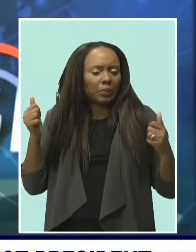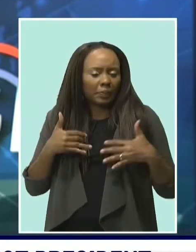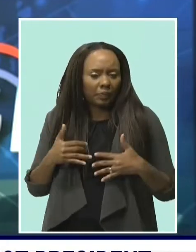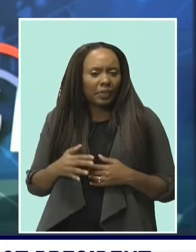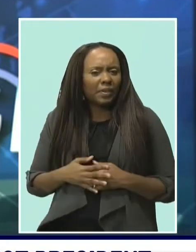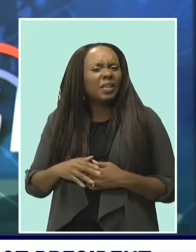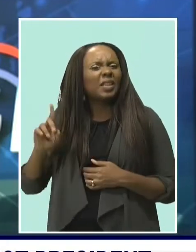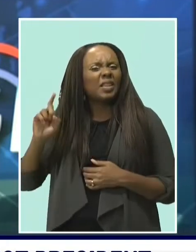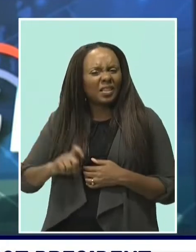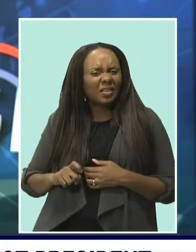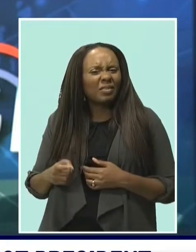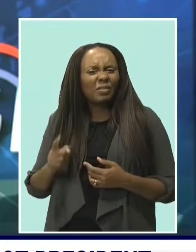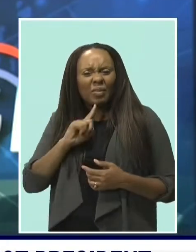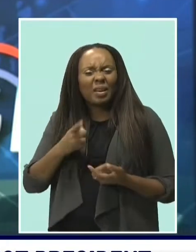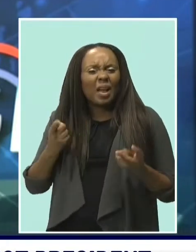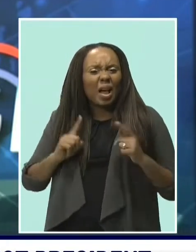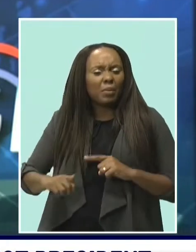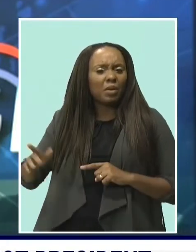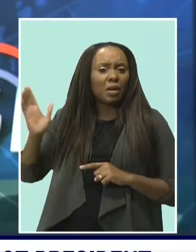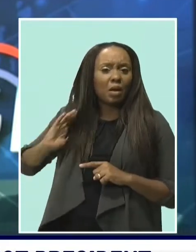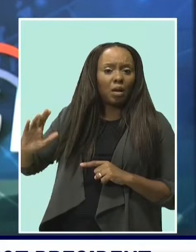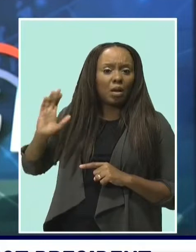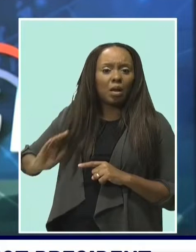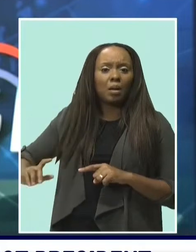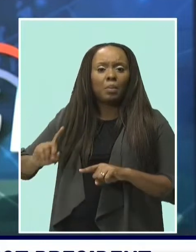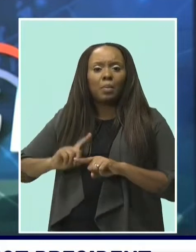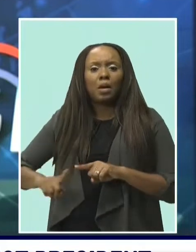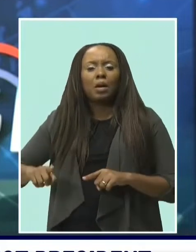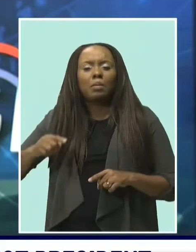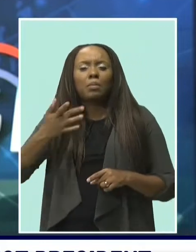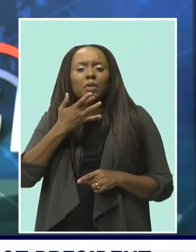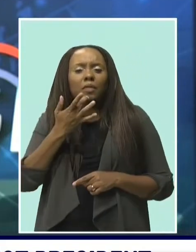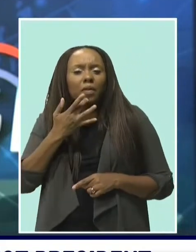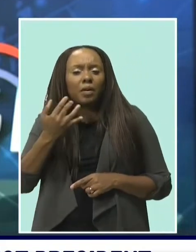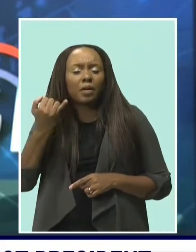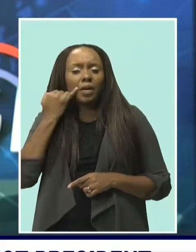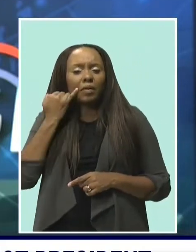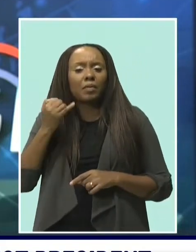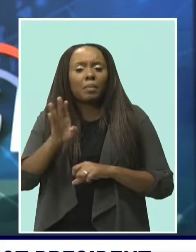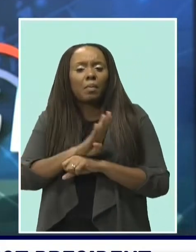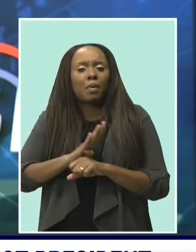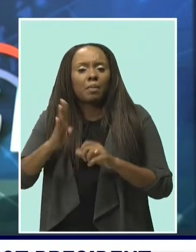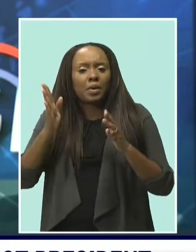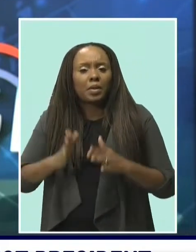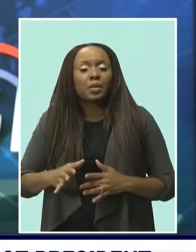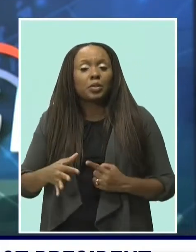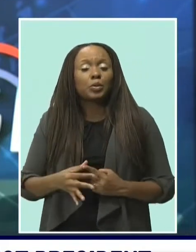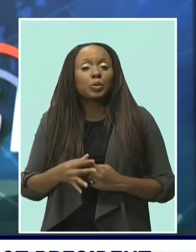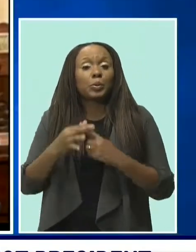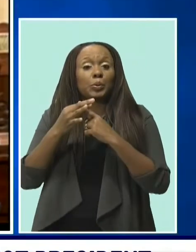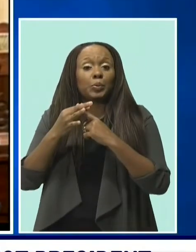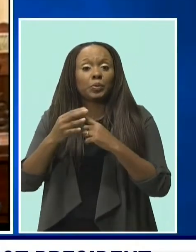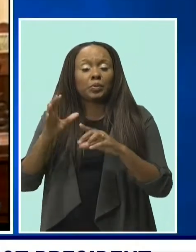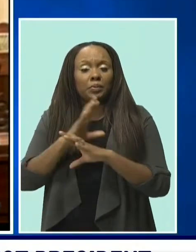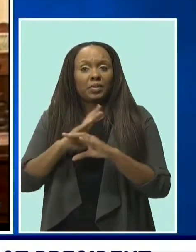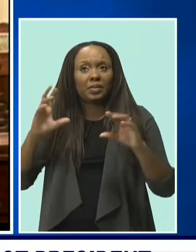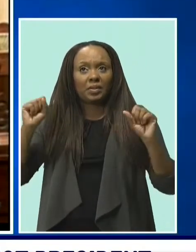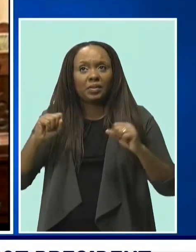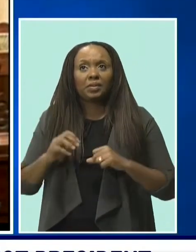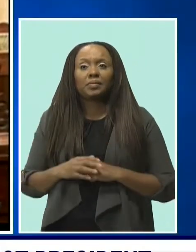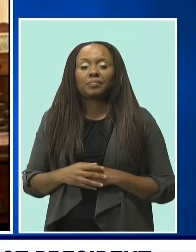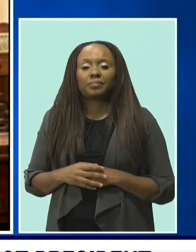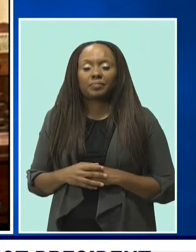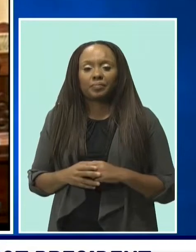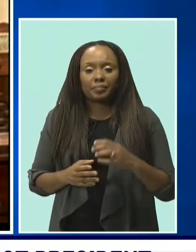ago. He, however, would prefer if the president was elected by citizens voting. Because look